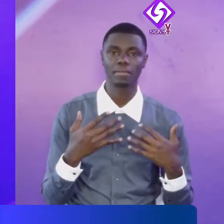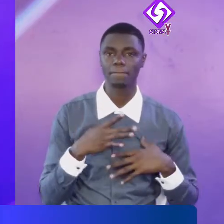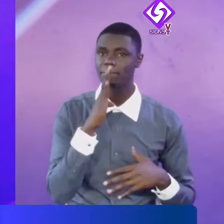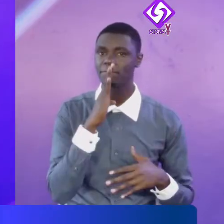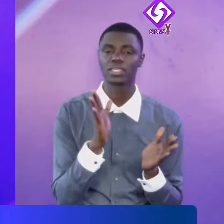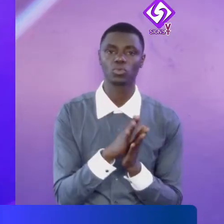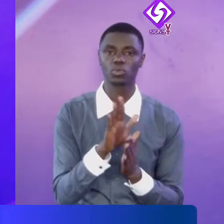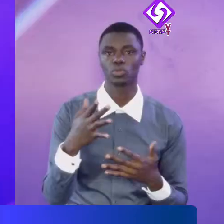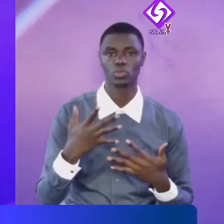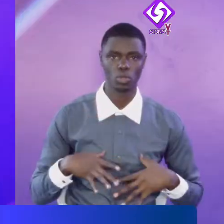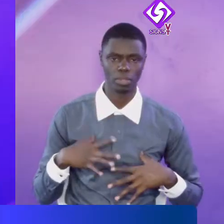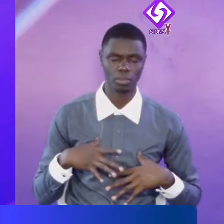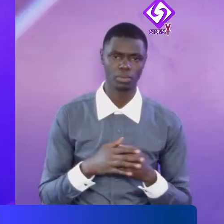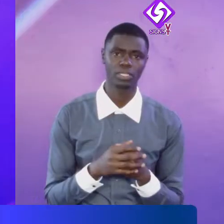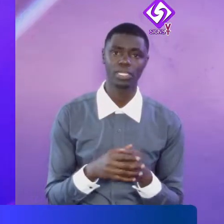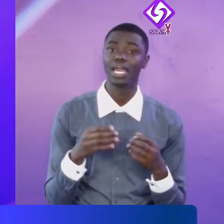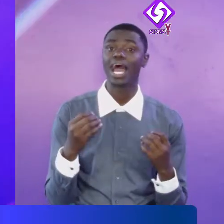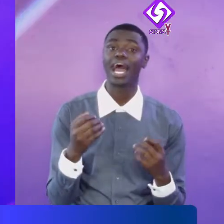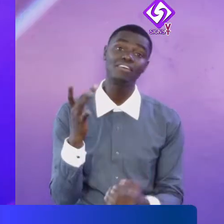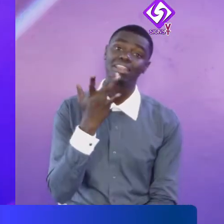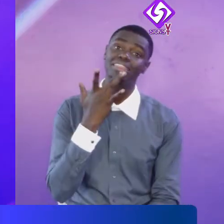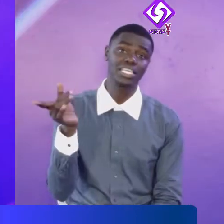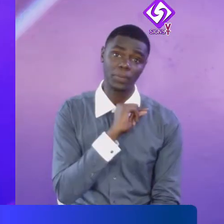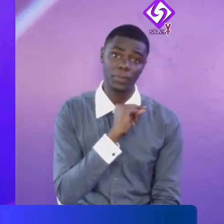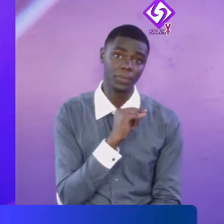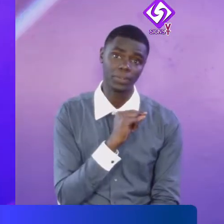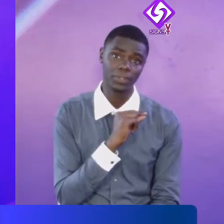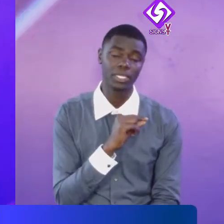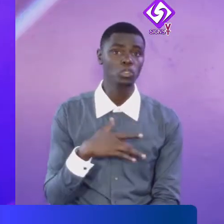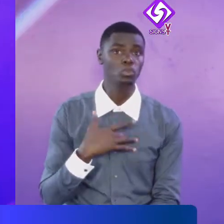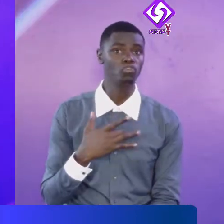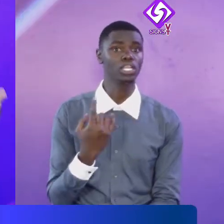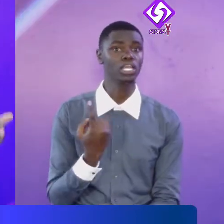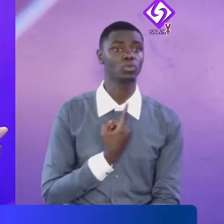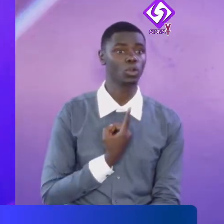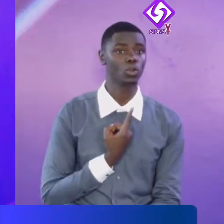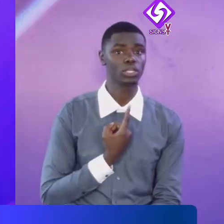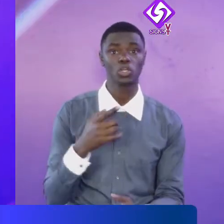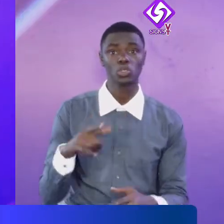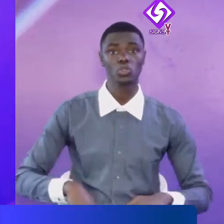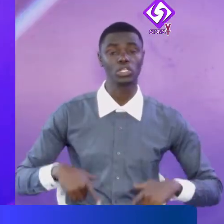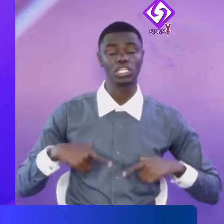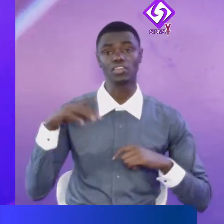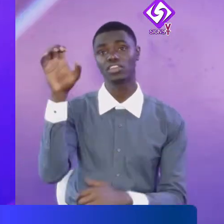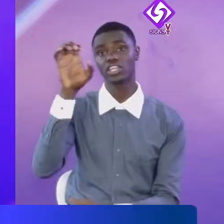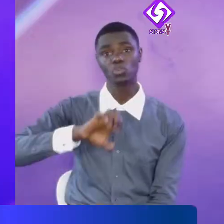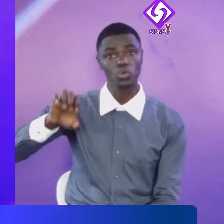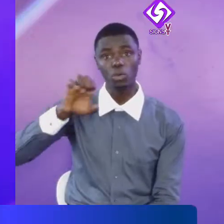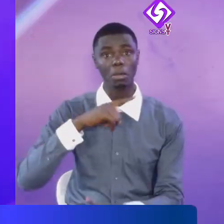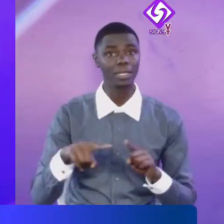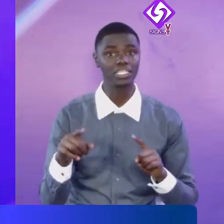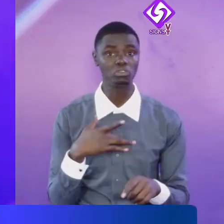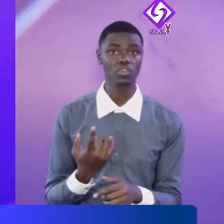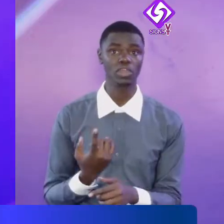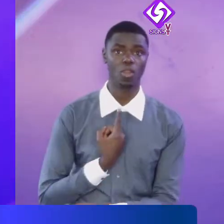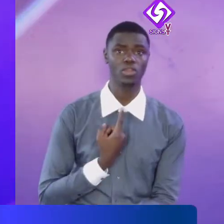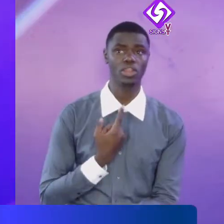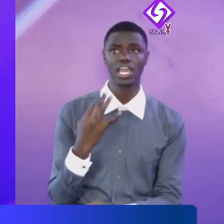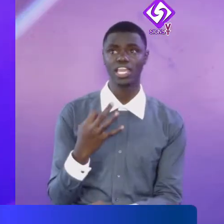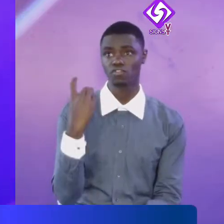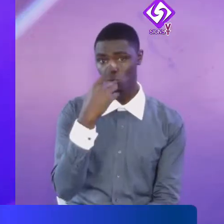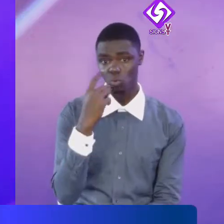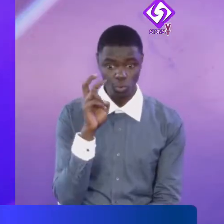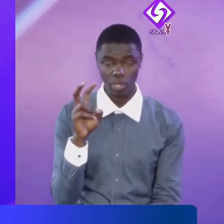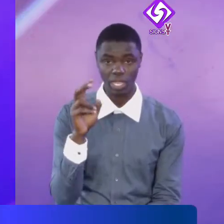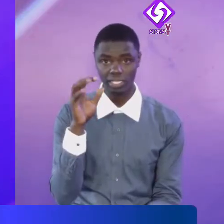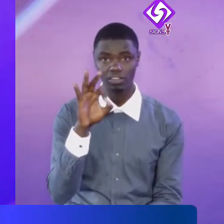the time we're just Skyping with Kenyans because you feel like you are at home. No, you live in Europe, but actually you are here. If you look at your Facebook, those who